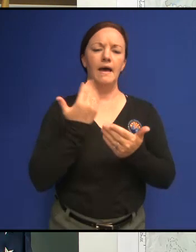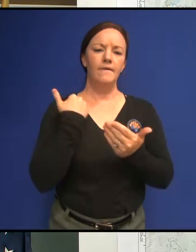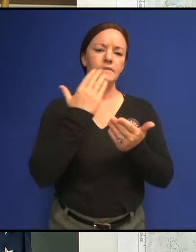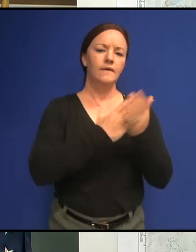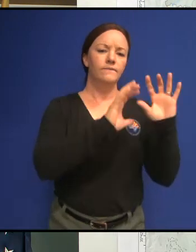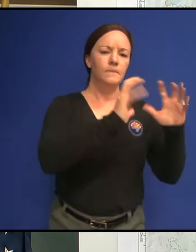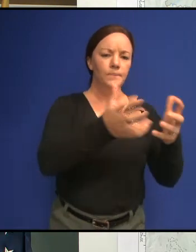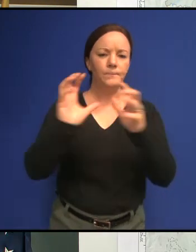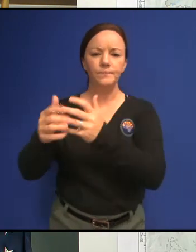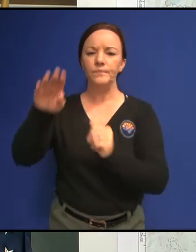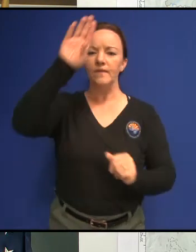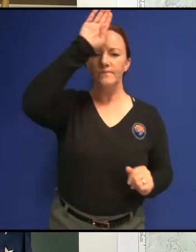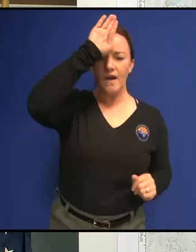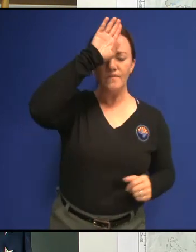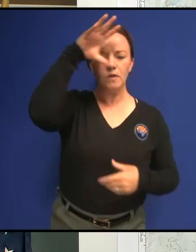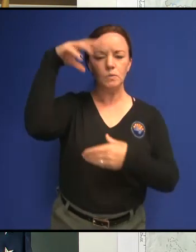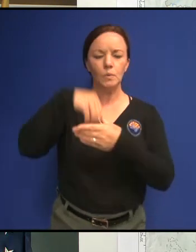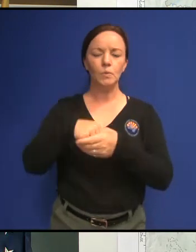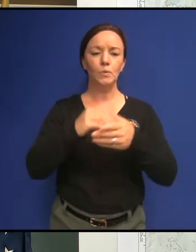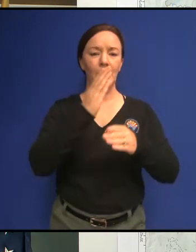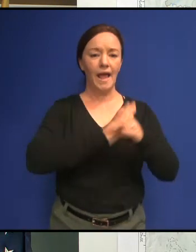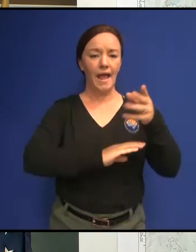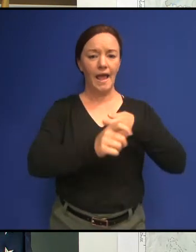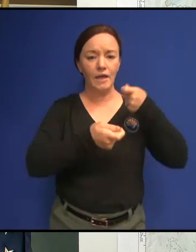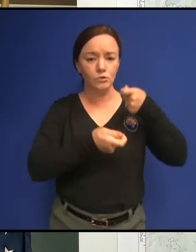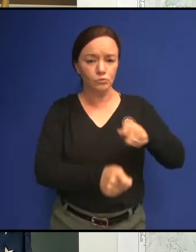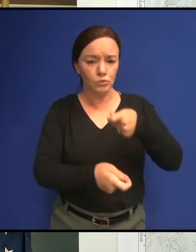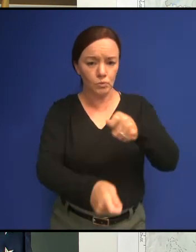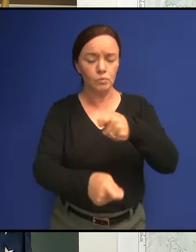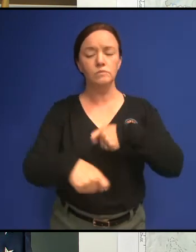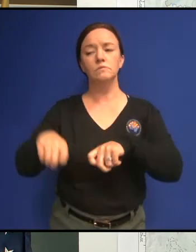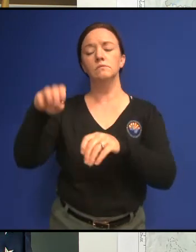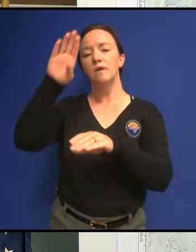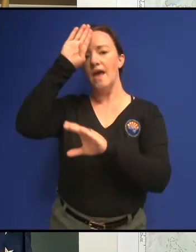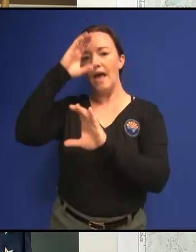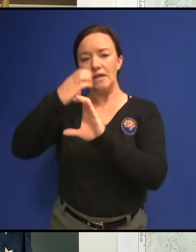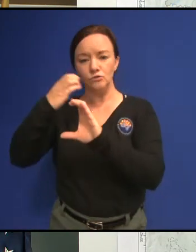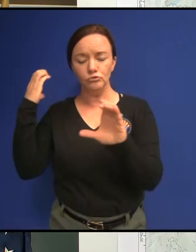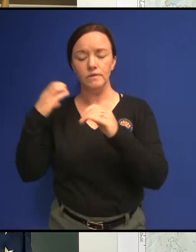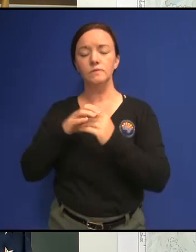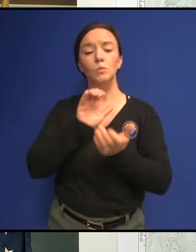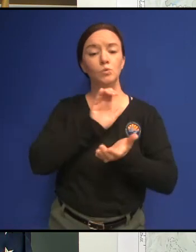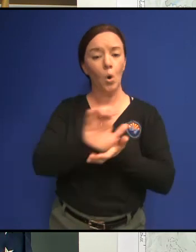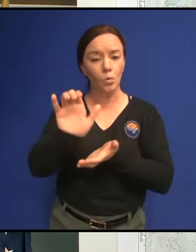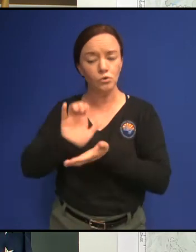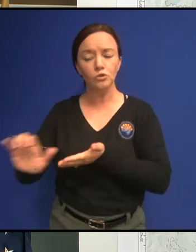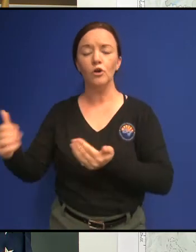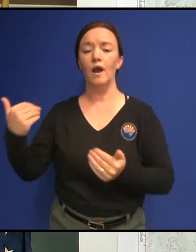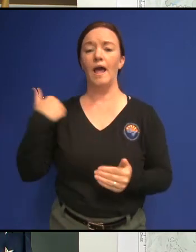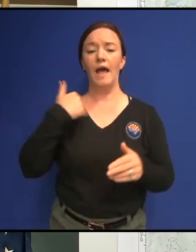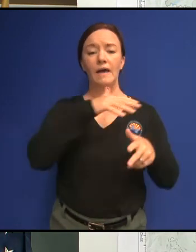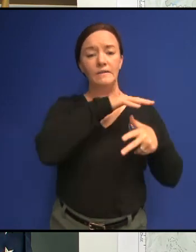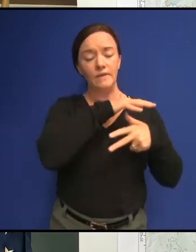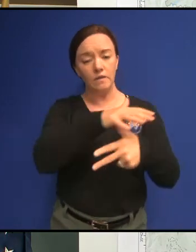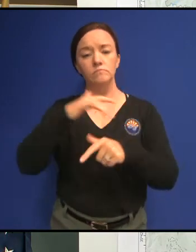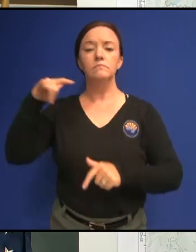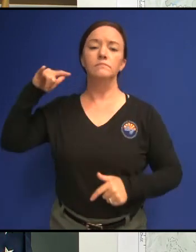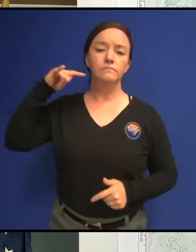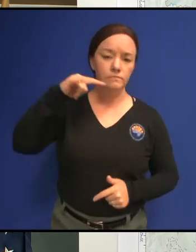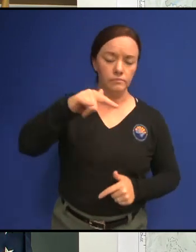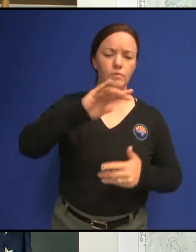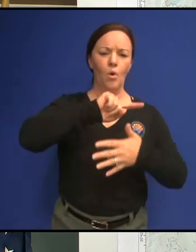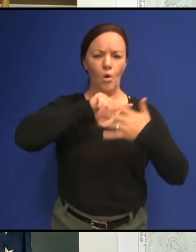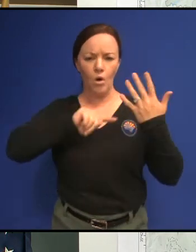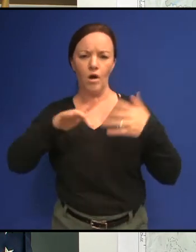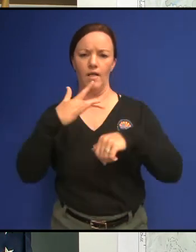engines, a dozer occasionally, and then we have all of the aircraft that we've been using for suppressing this fire available to us as well.